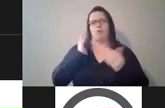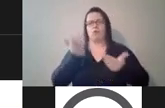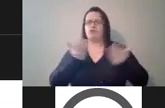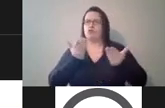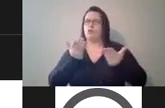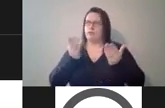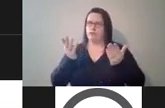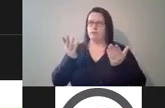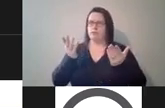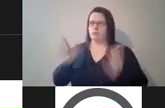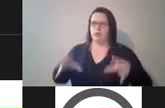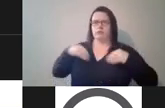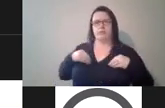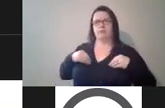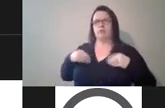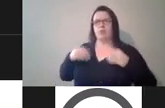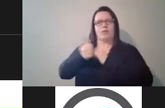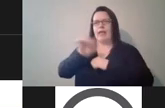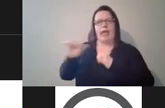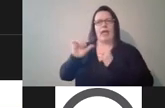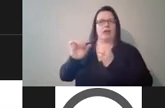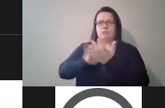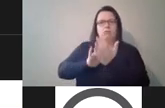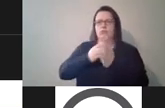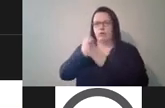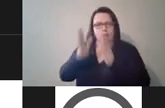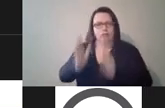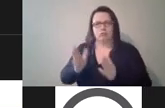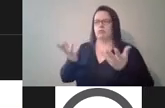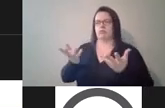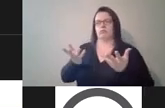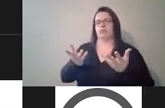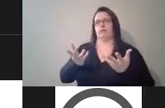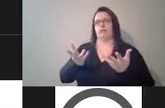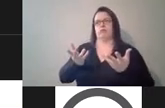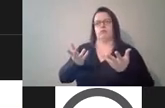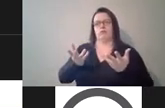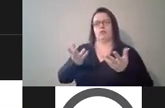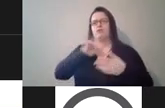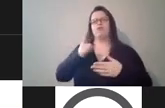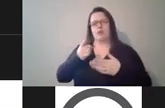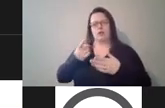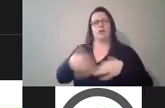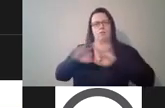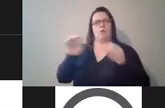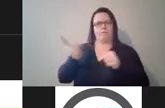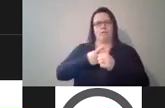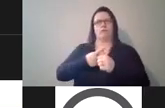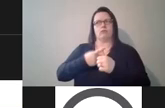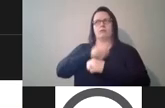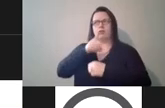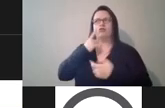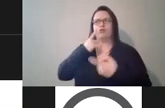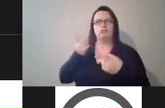professional, it's important to make sure that consent is actually informed and that